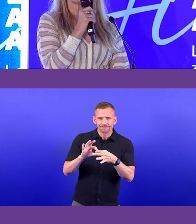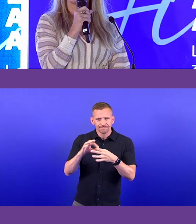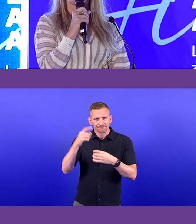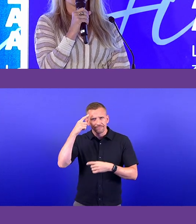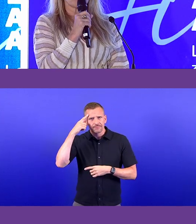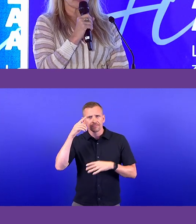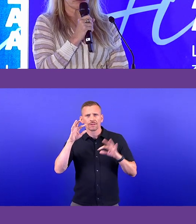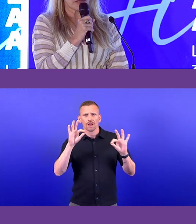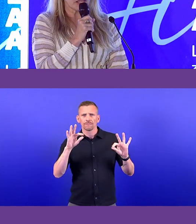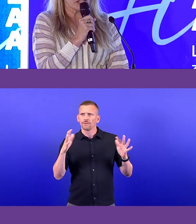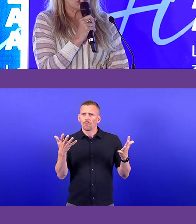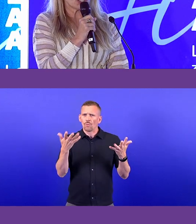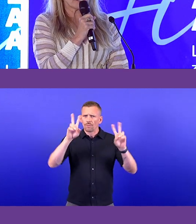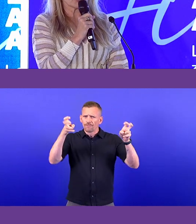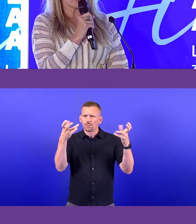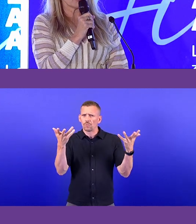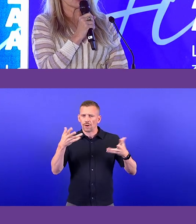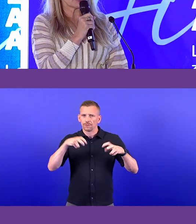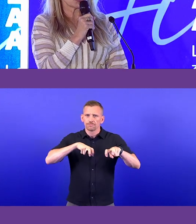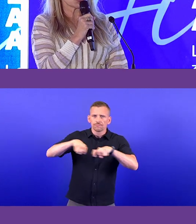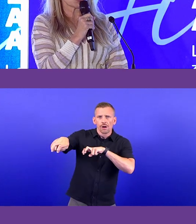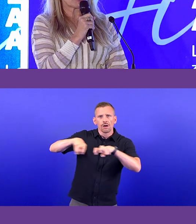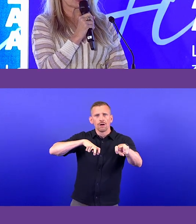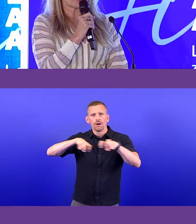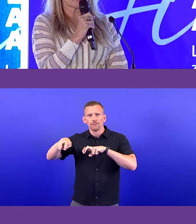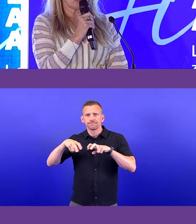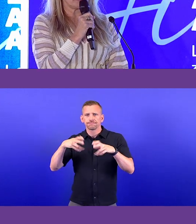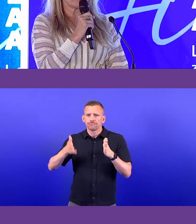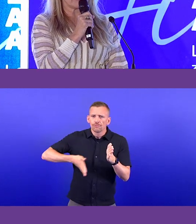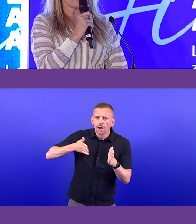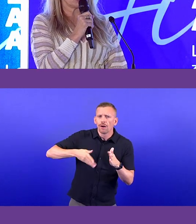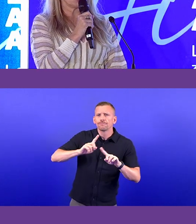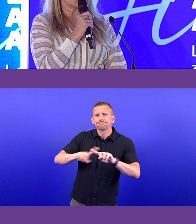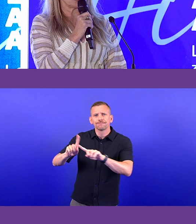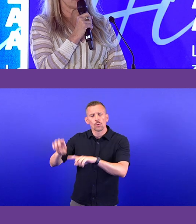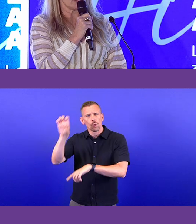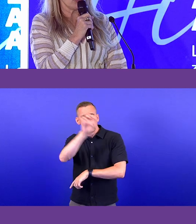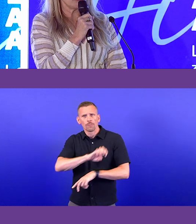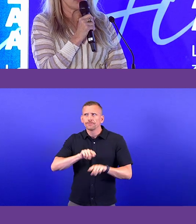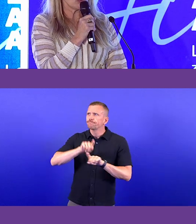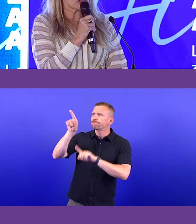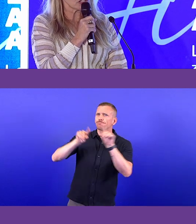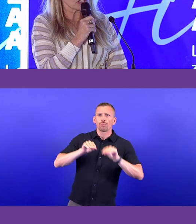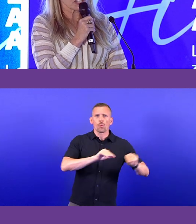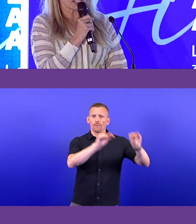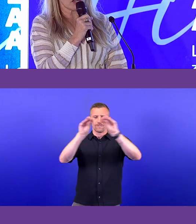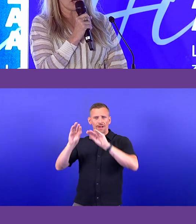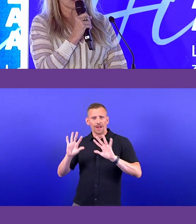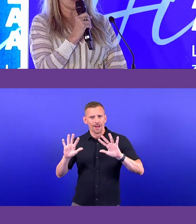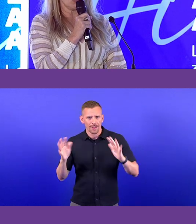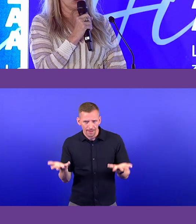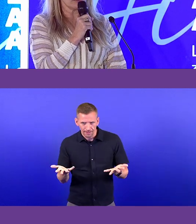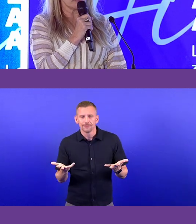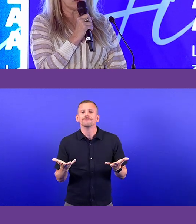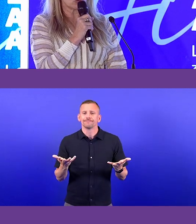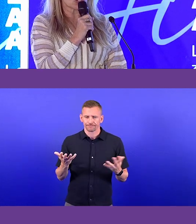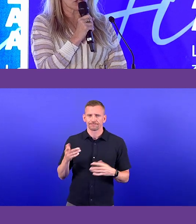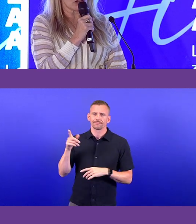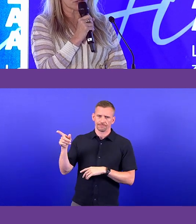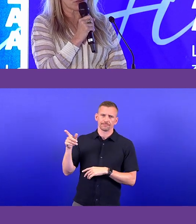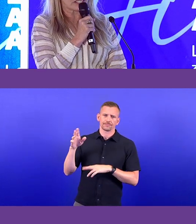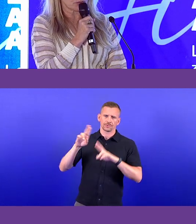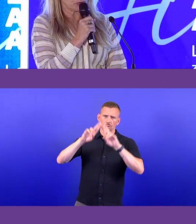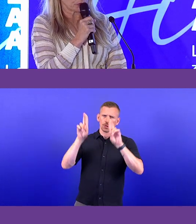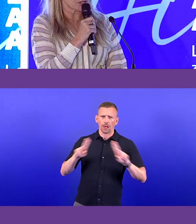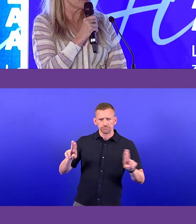across Europe? She is an international specialist in mobility and inclusion, focusing on all modes